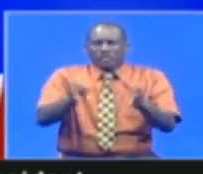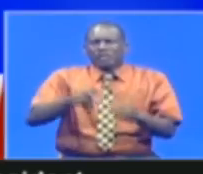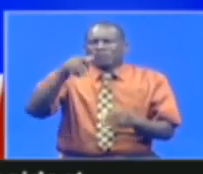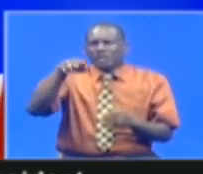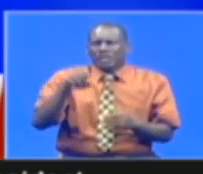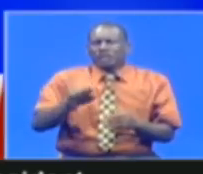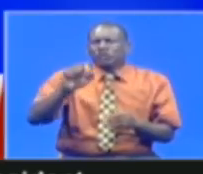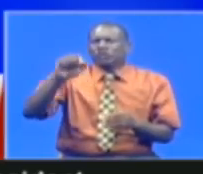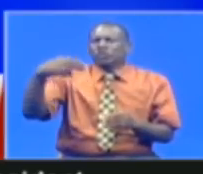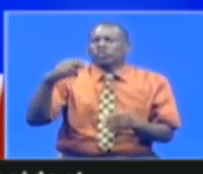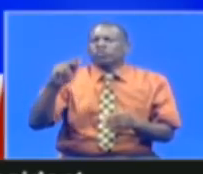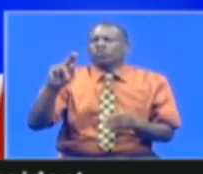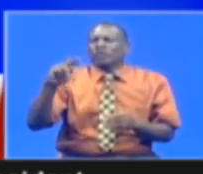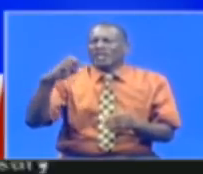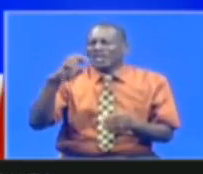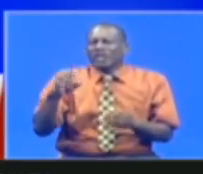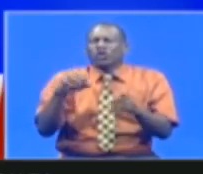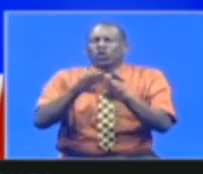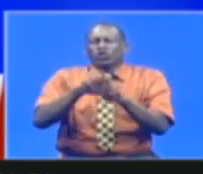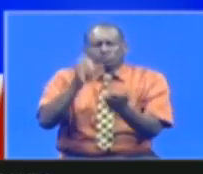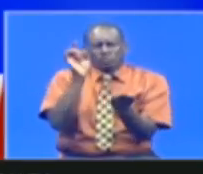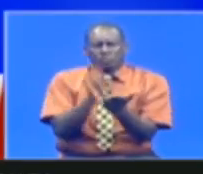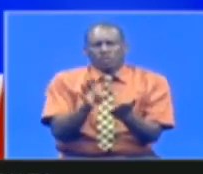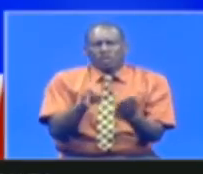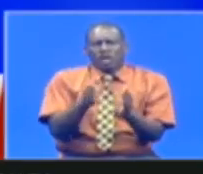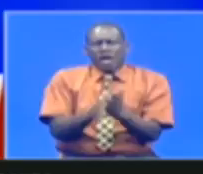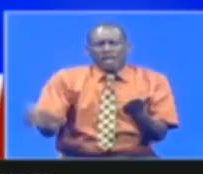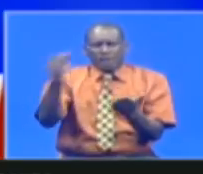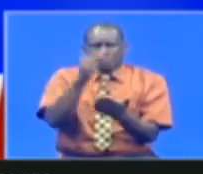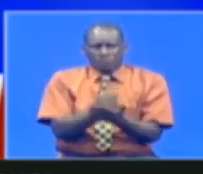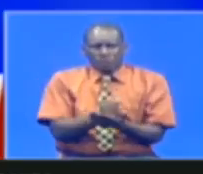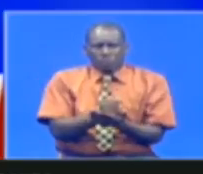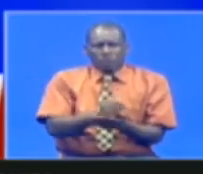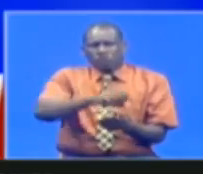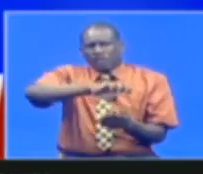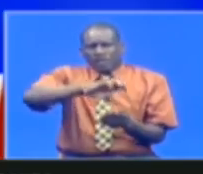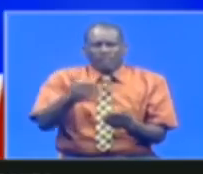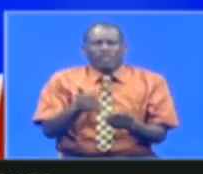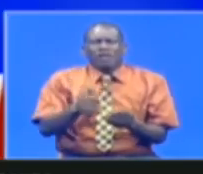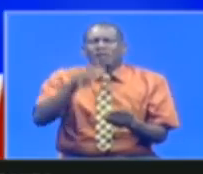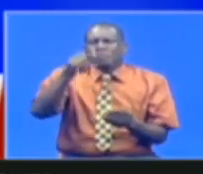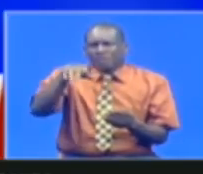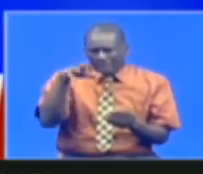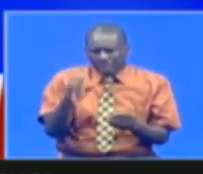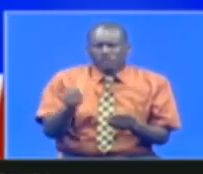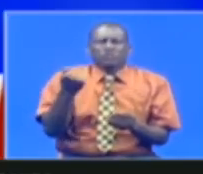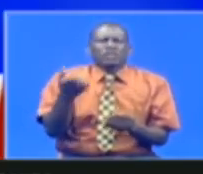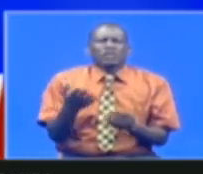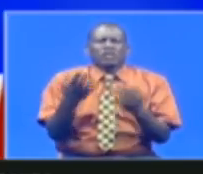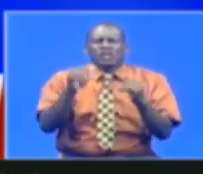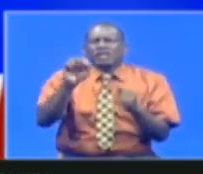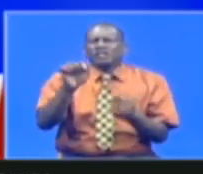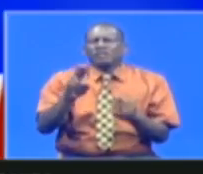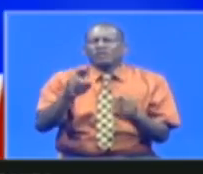Kamau Thugge, has also been sent packing with the appointment of a substantive replacement in the key role. NTV's